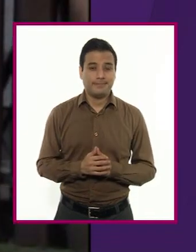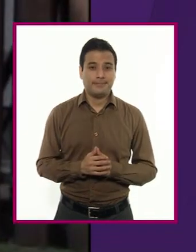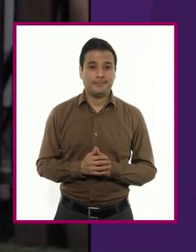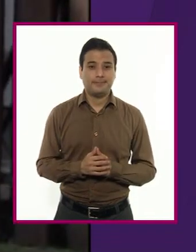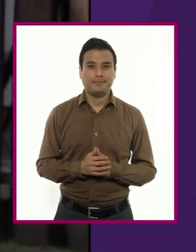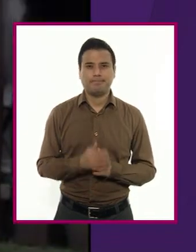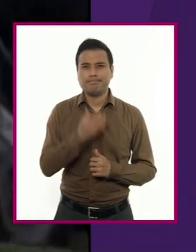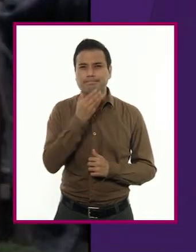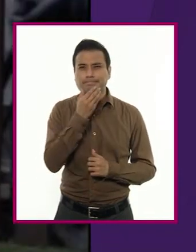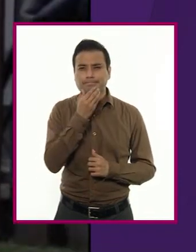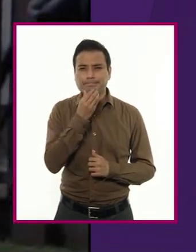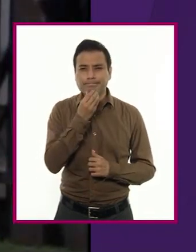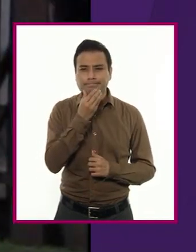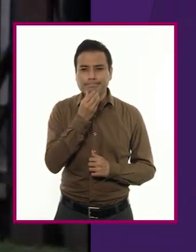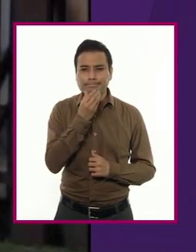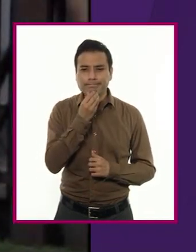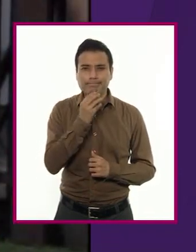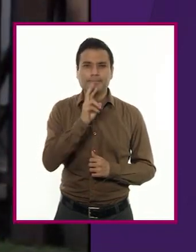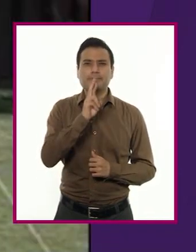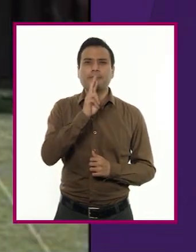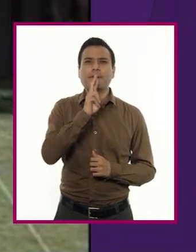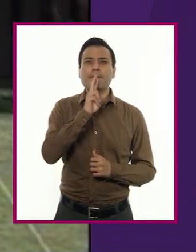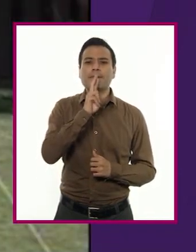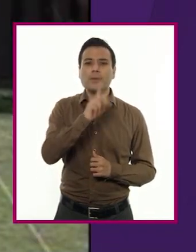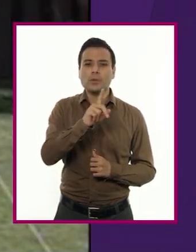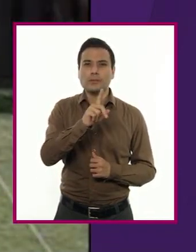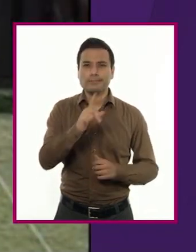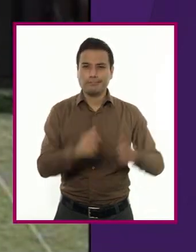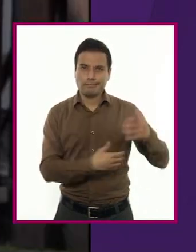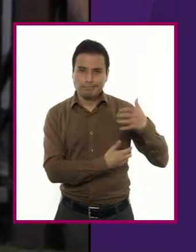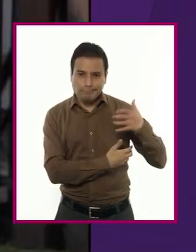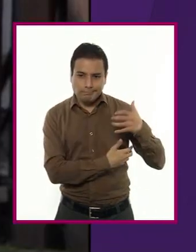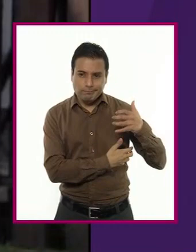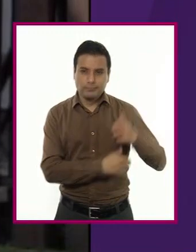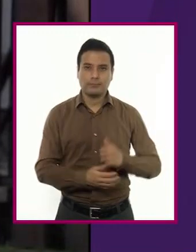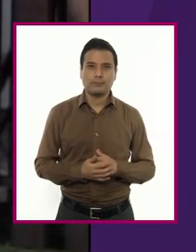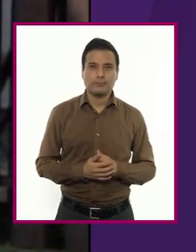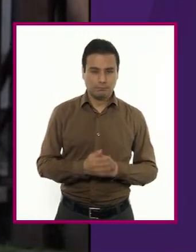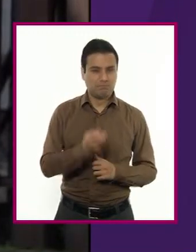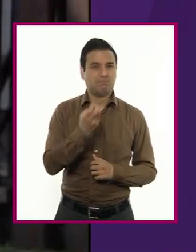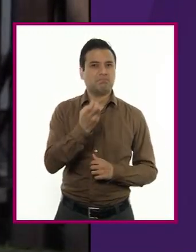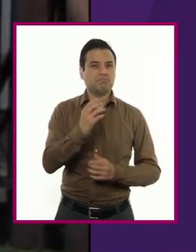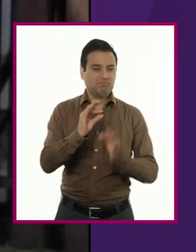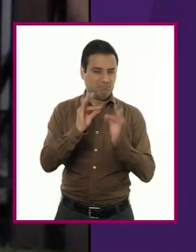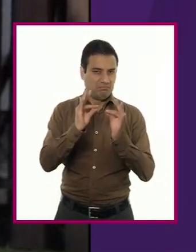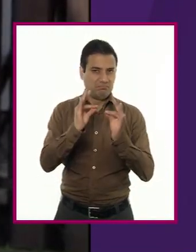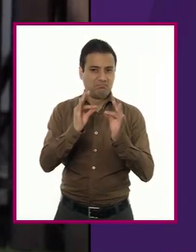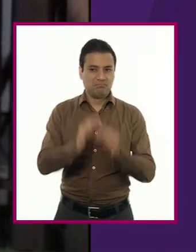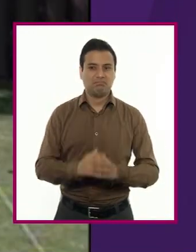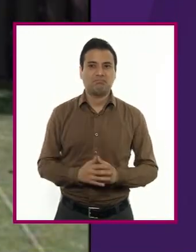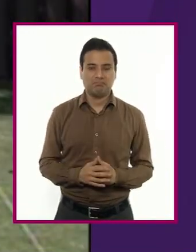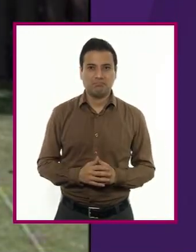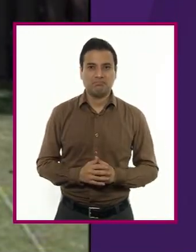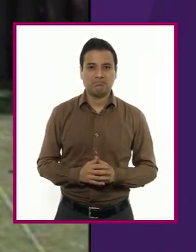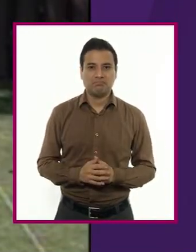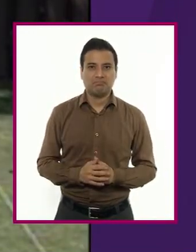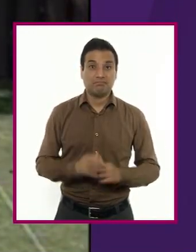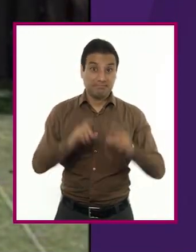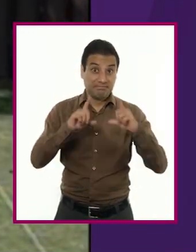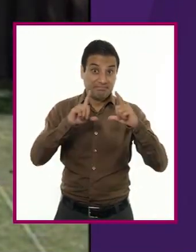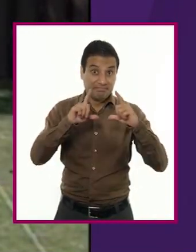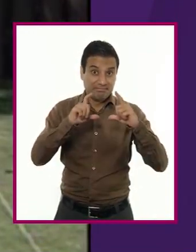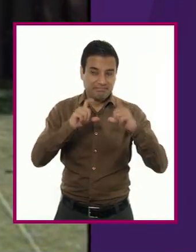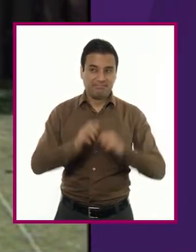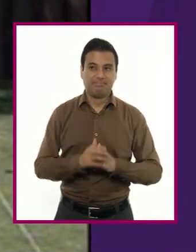why don't you put the bag under your arm? Like this? Yeah, that's good. Here.